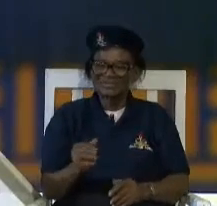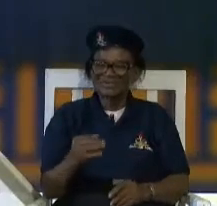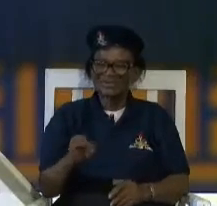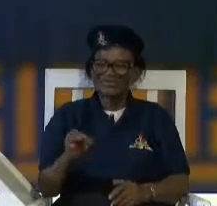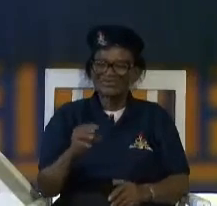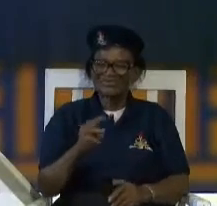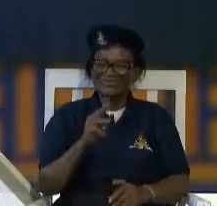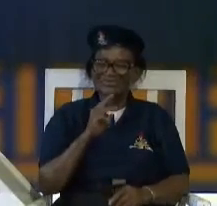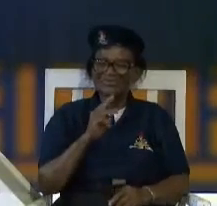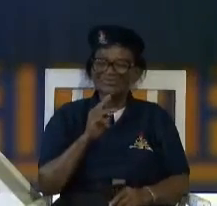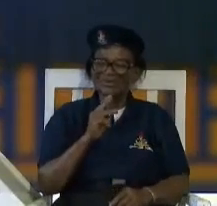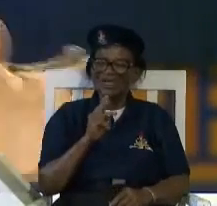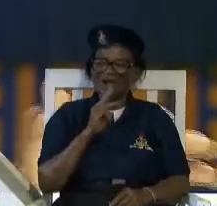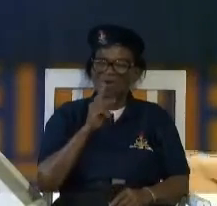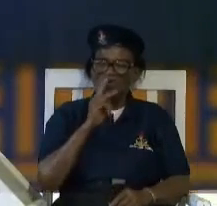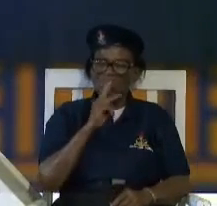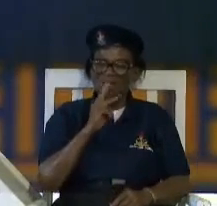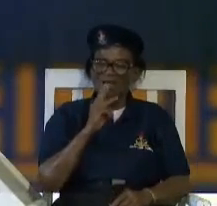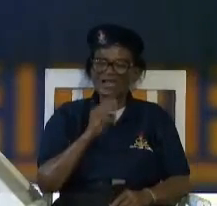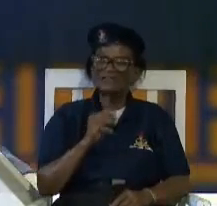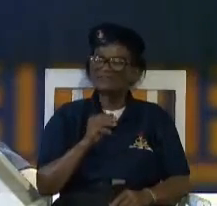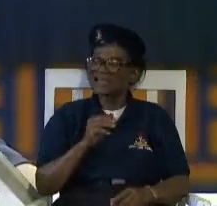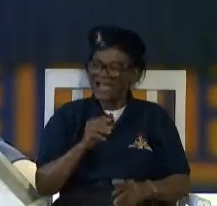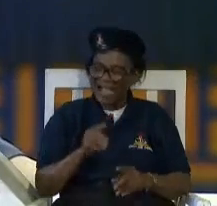as long as you don't get drunk.